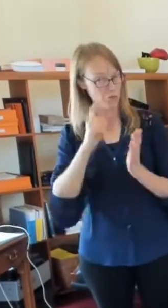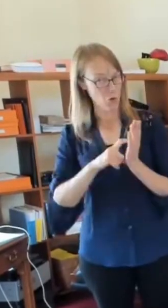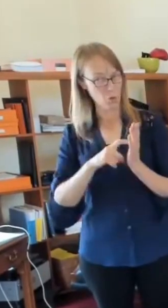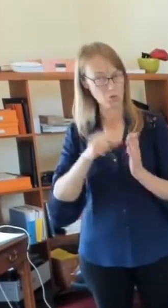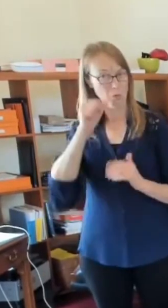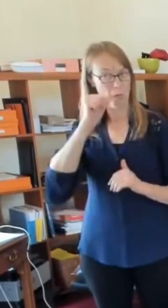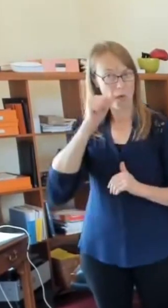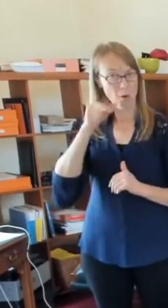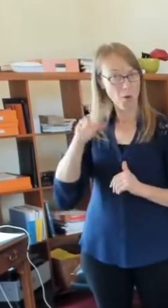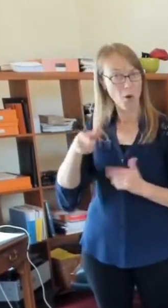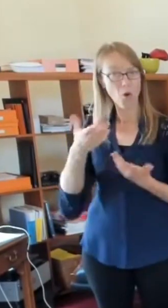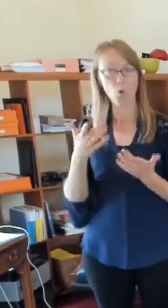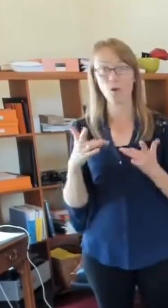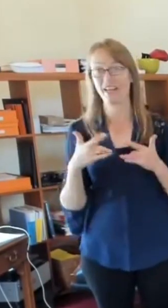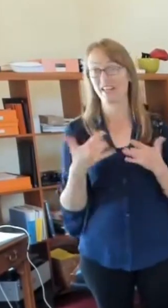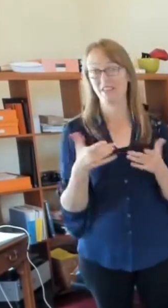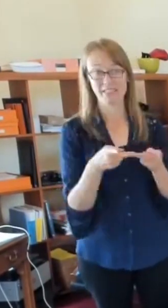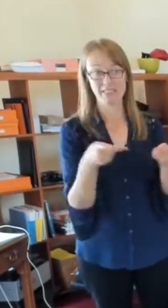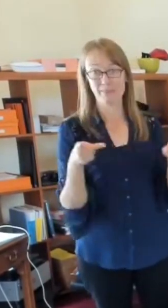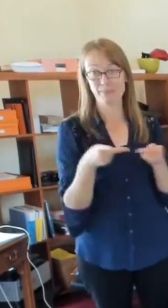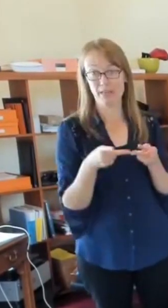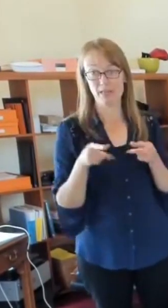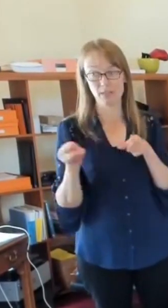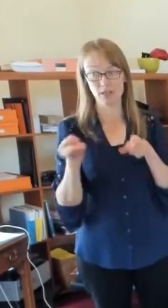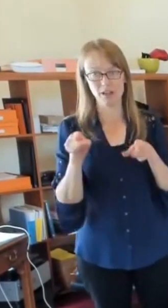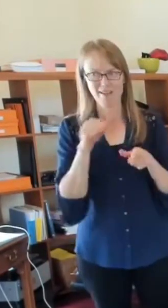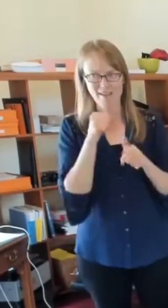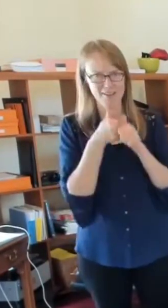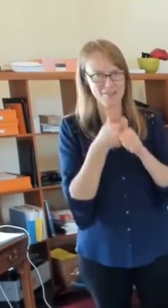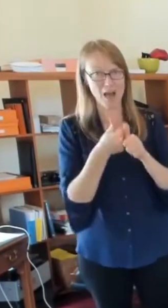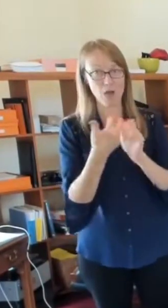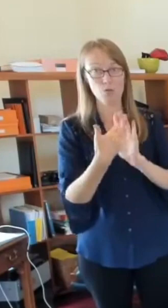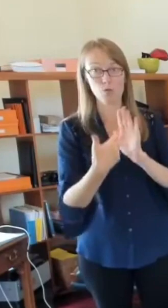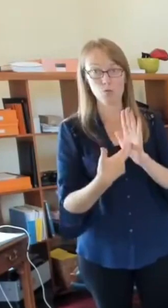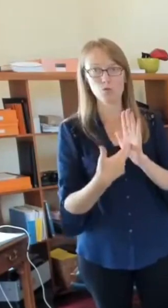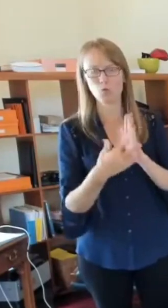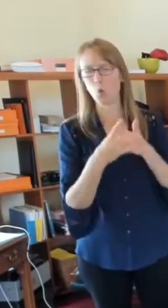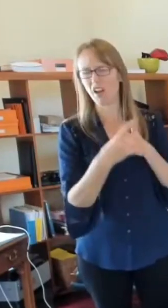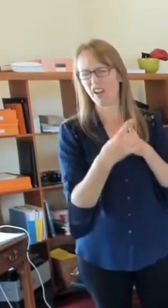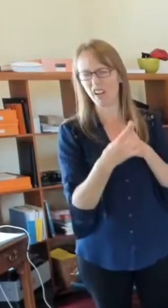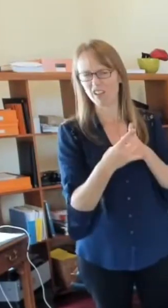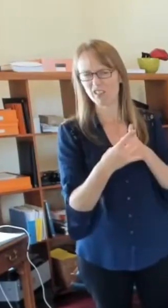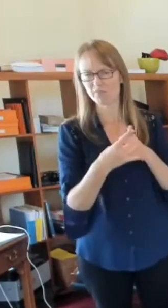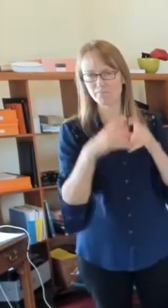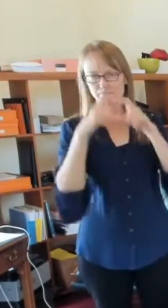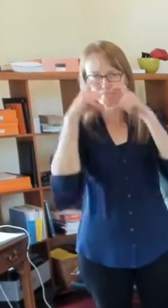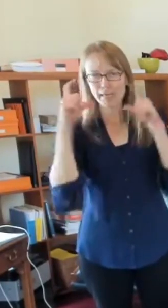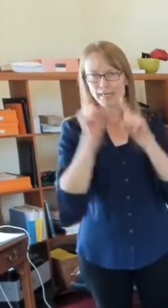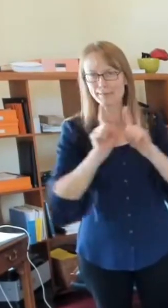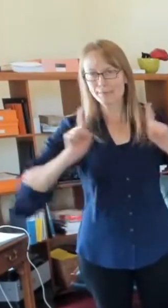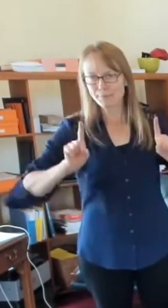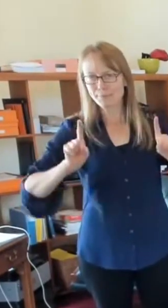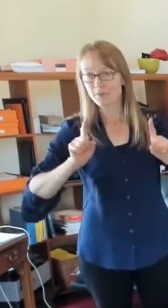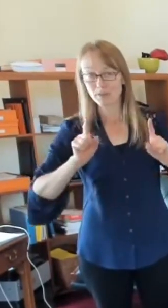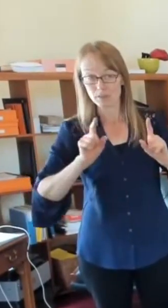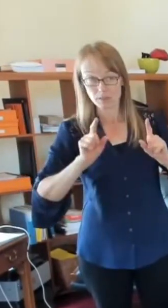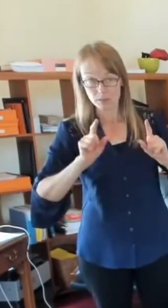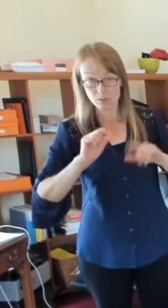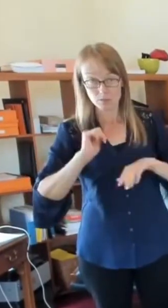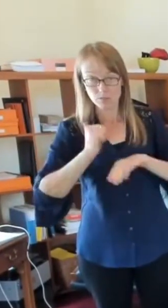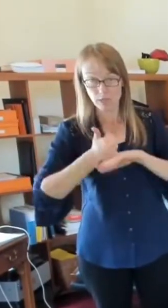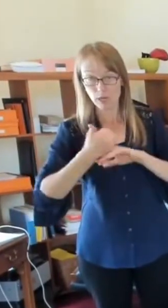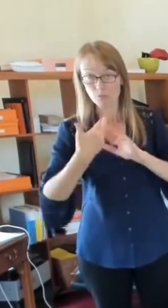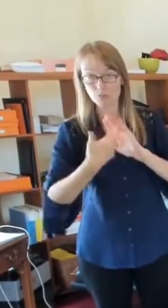following masking and social distancing guidelines, then report that location to the health department. They